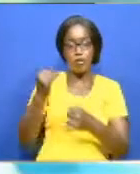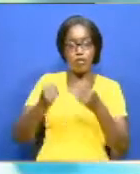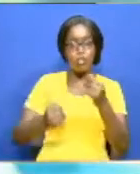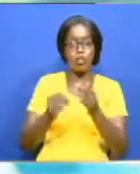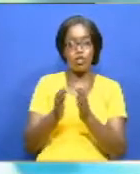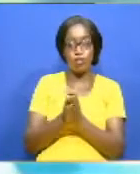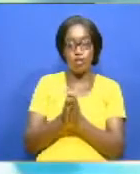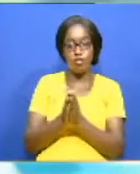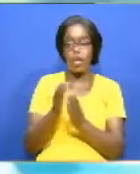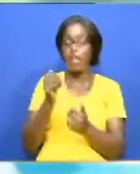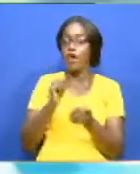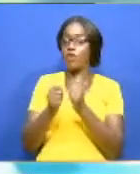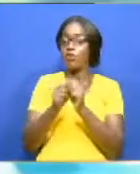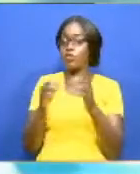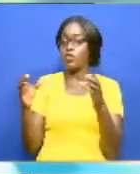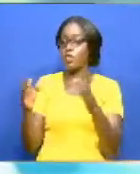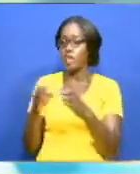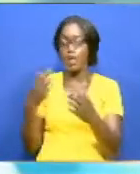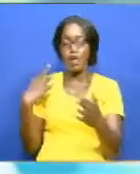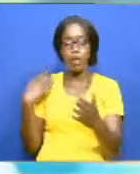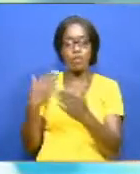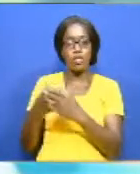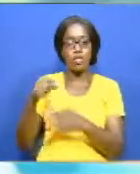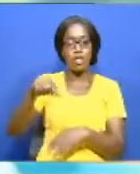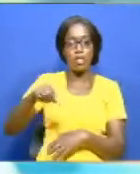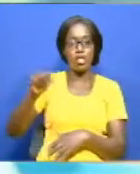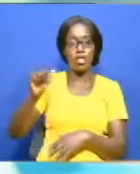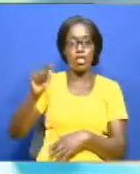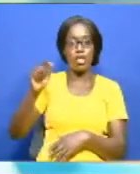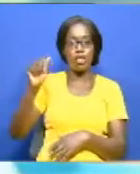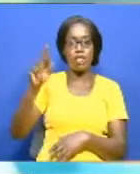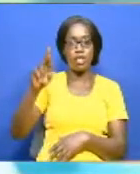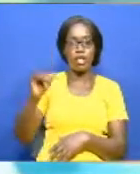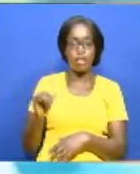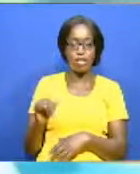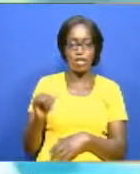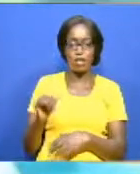club competition since the Qatari takeover almost a decade ago.